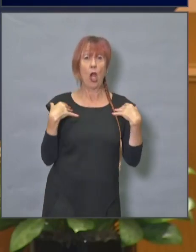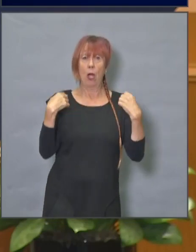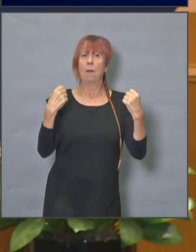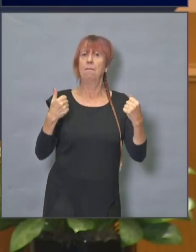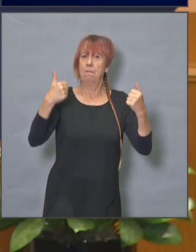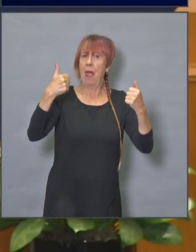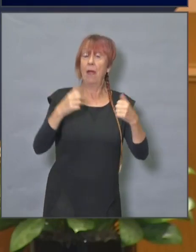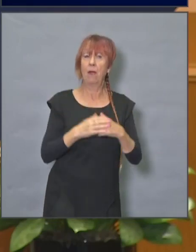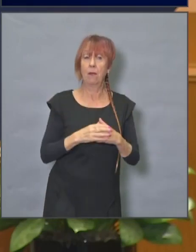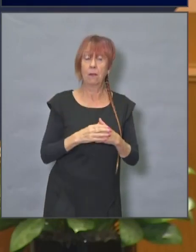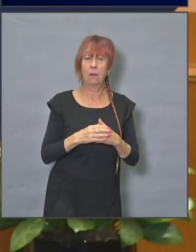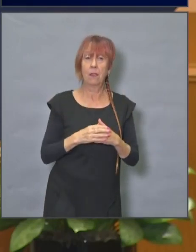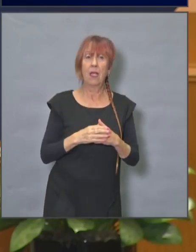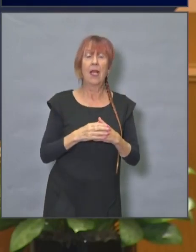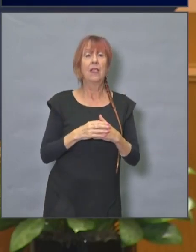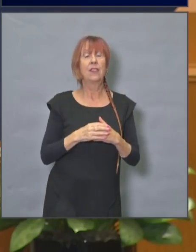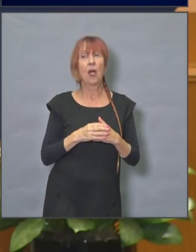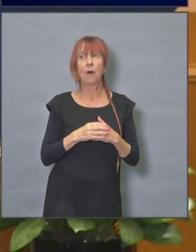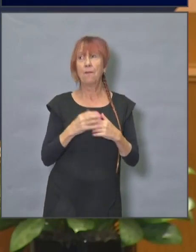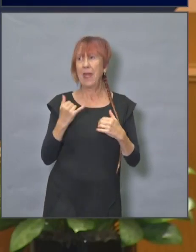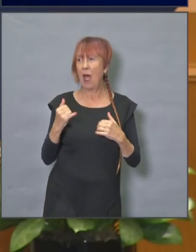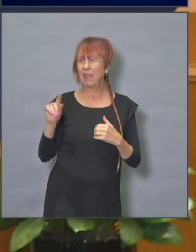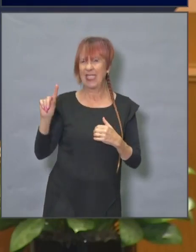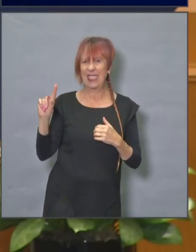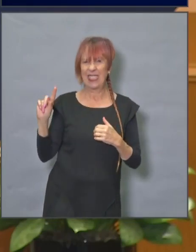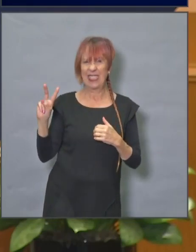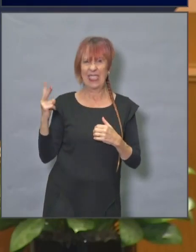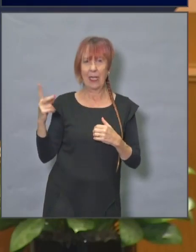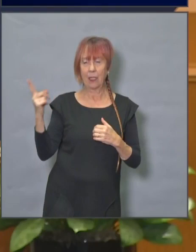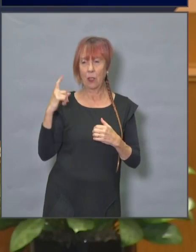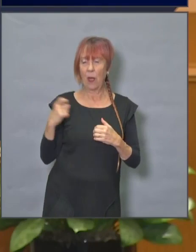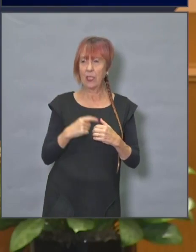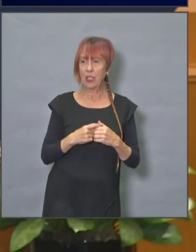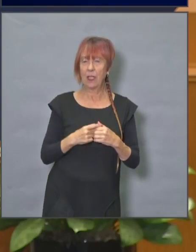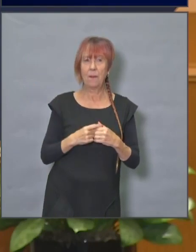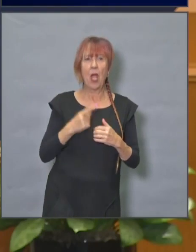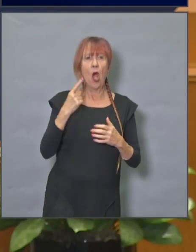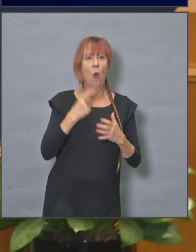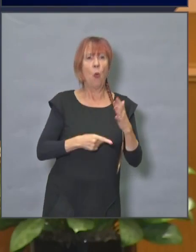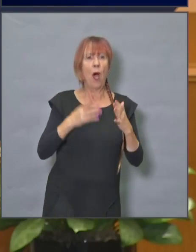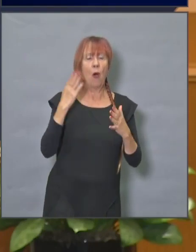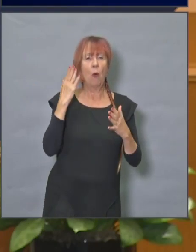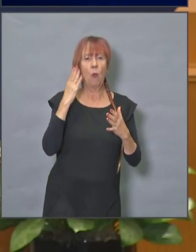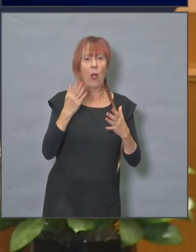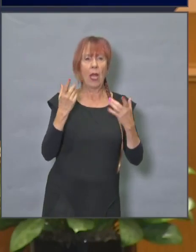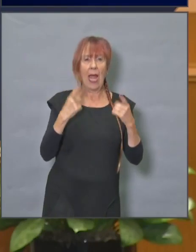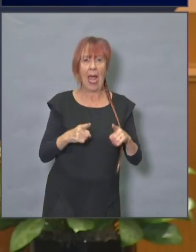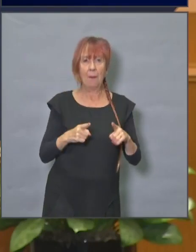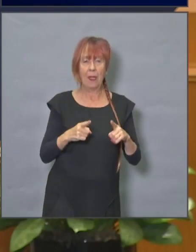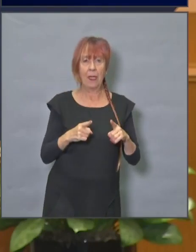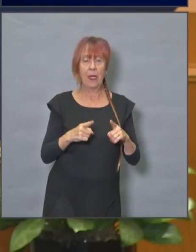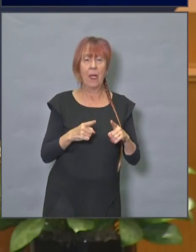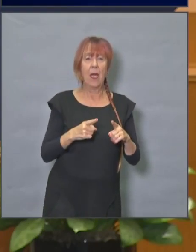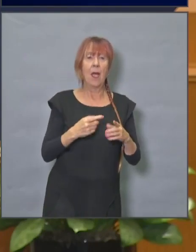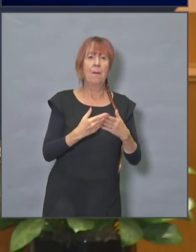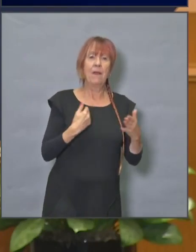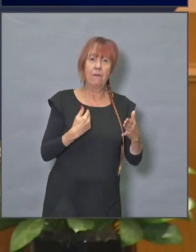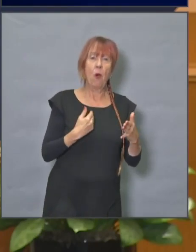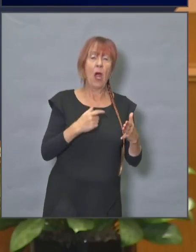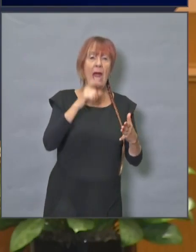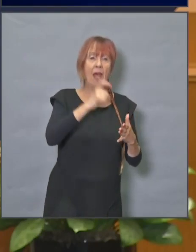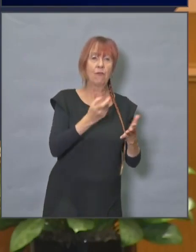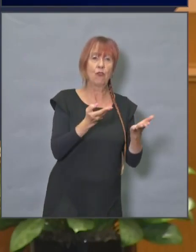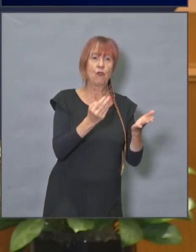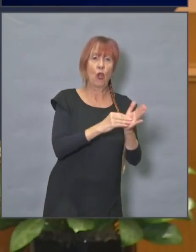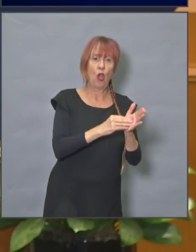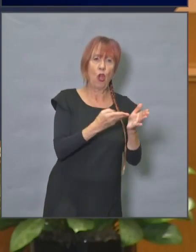to close things down? You know, I hope we never get to the place where we're closing things down. I hope we